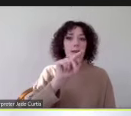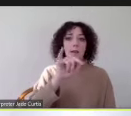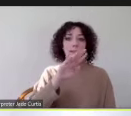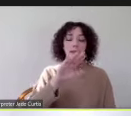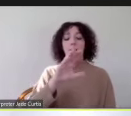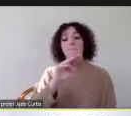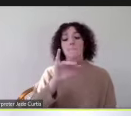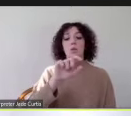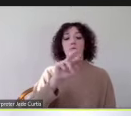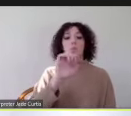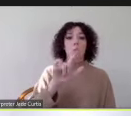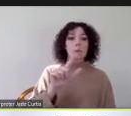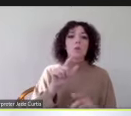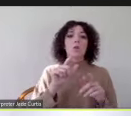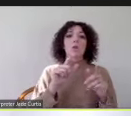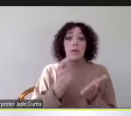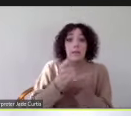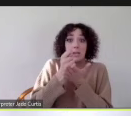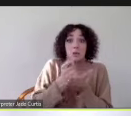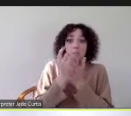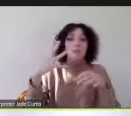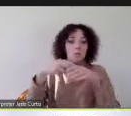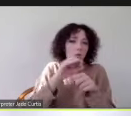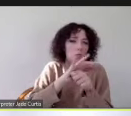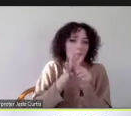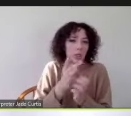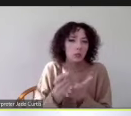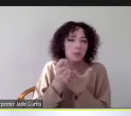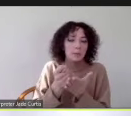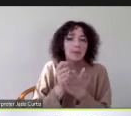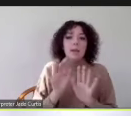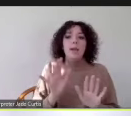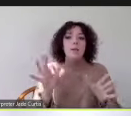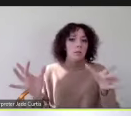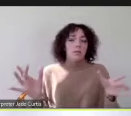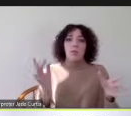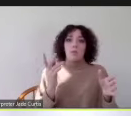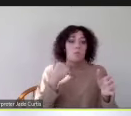the COVID-19 pandemic is reported to have